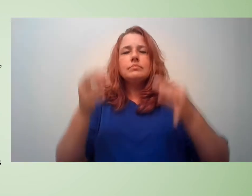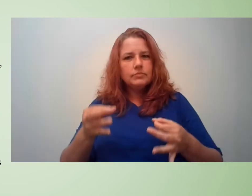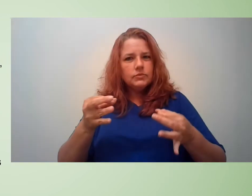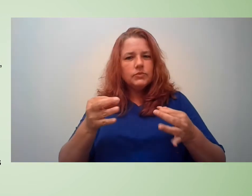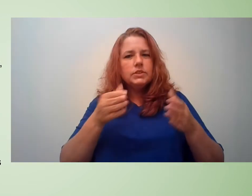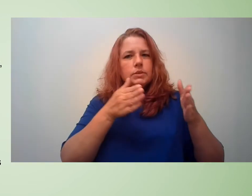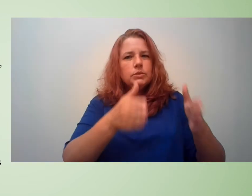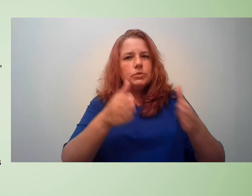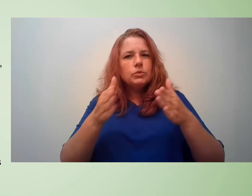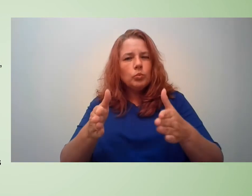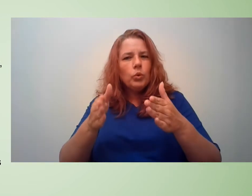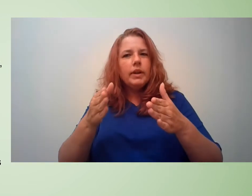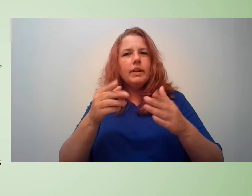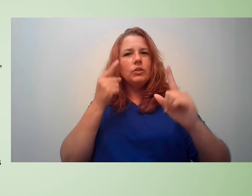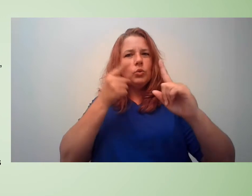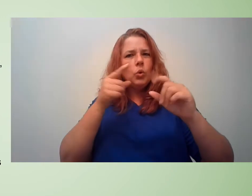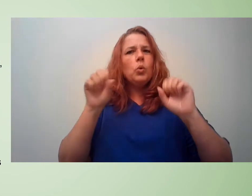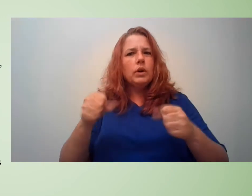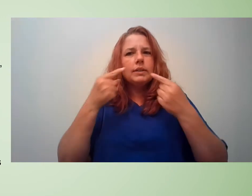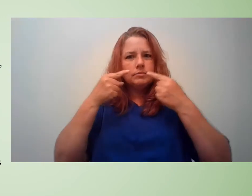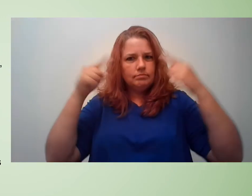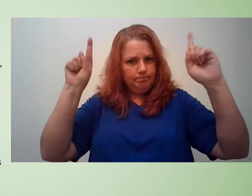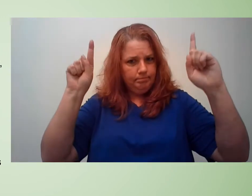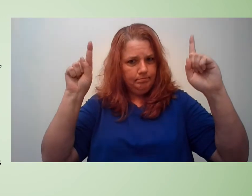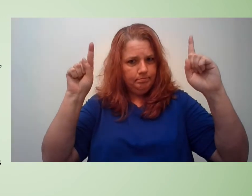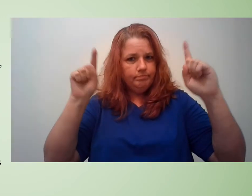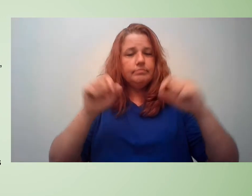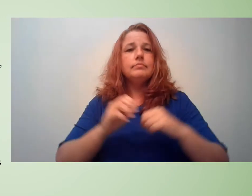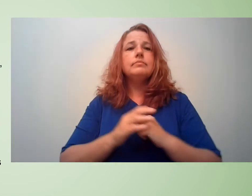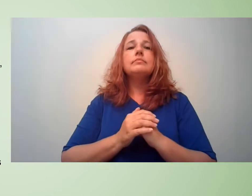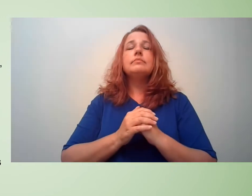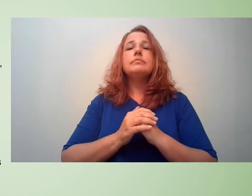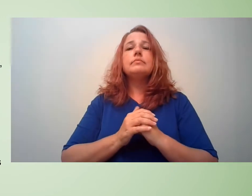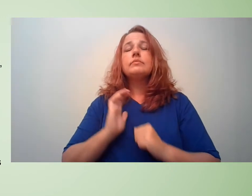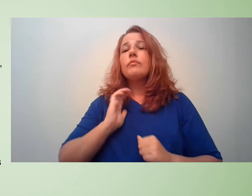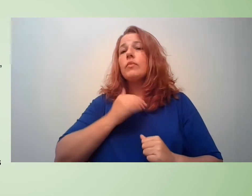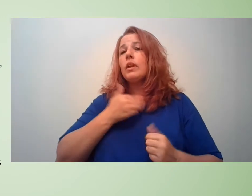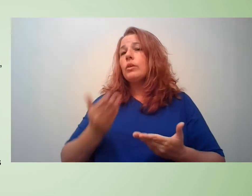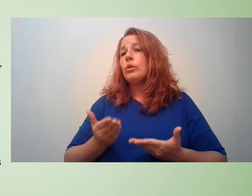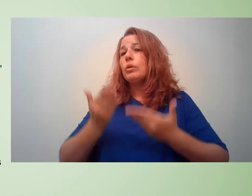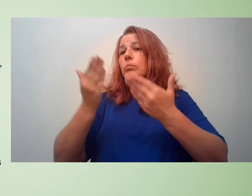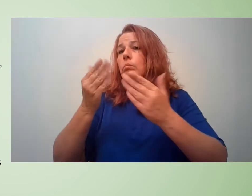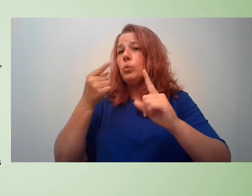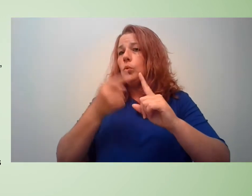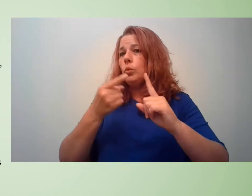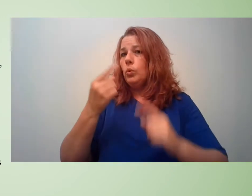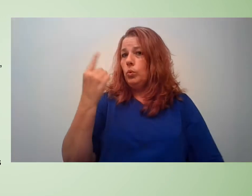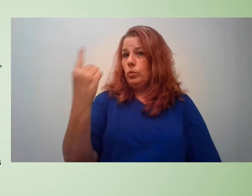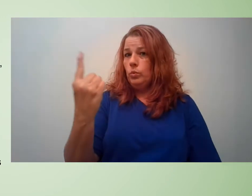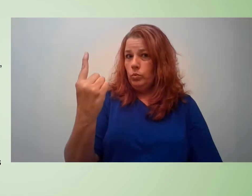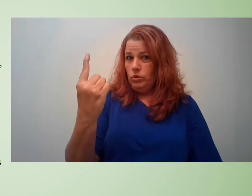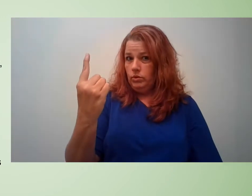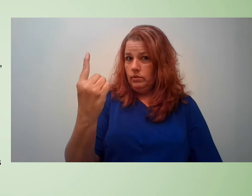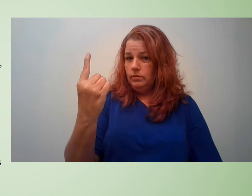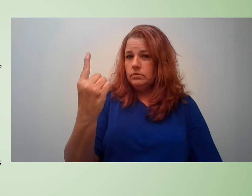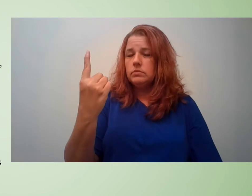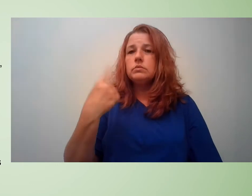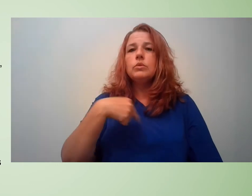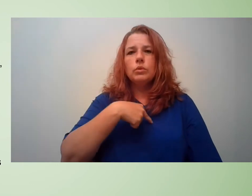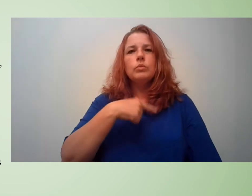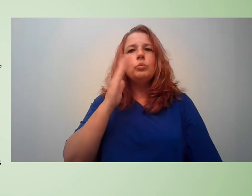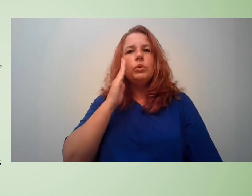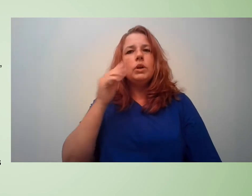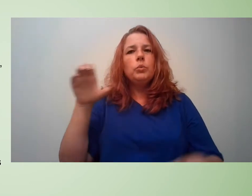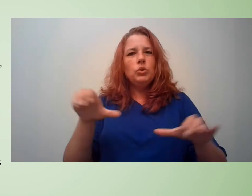things, such as test students at the beginning and end of the year with the ASL Expressive Skills Test, provide